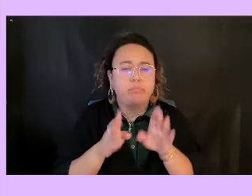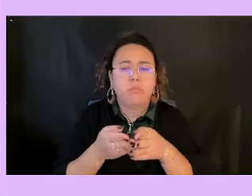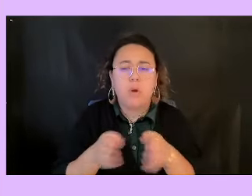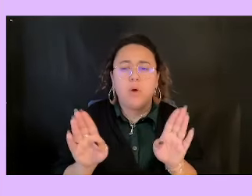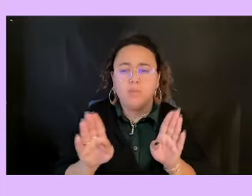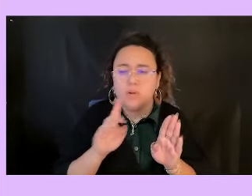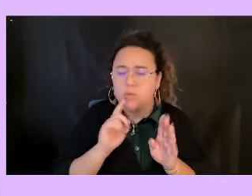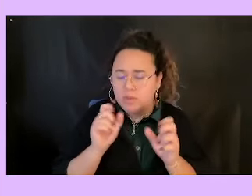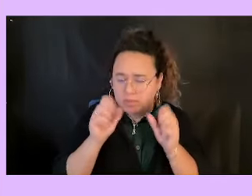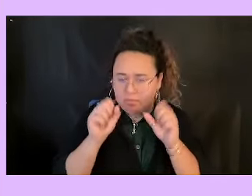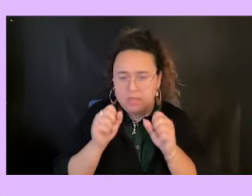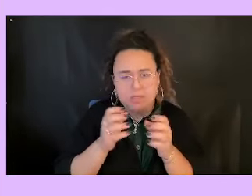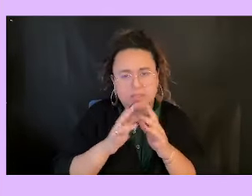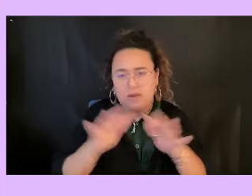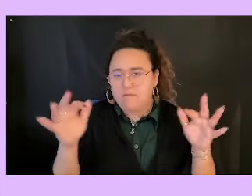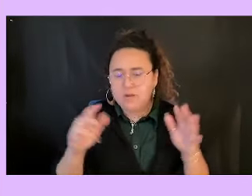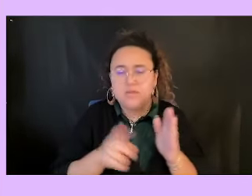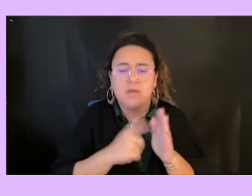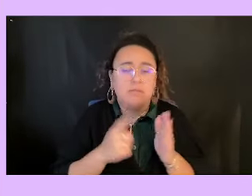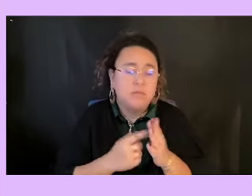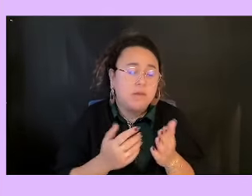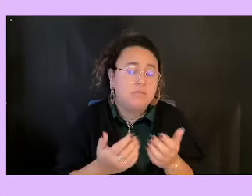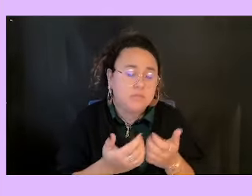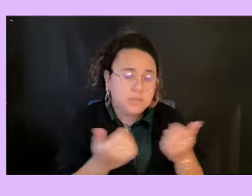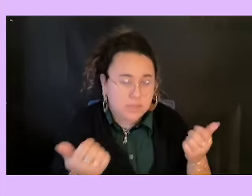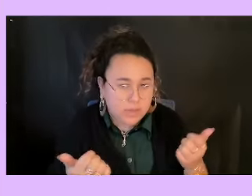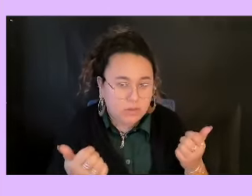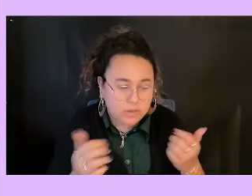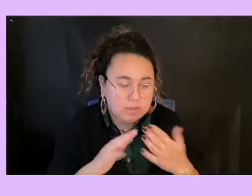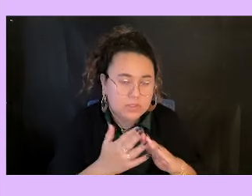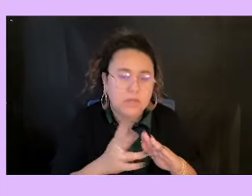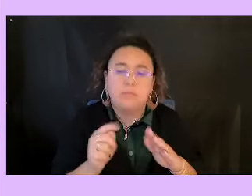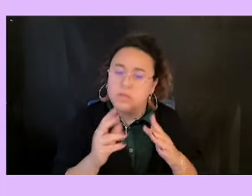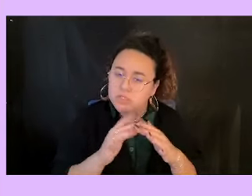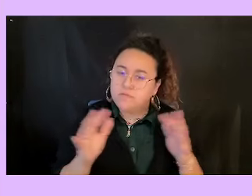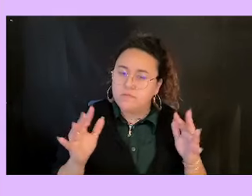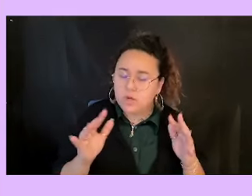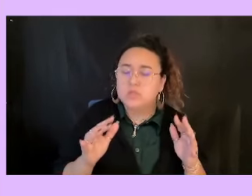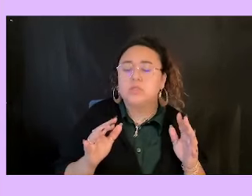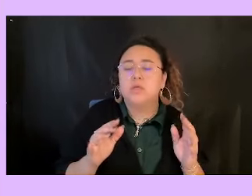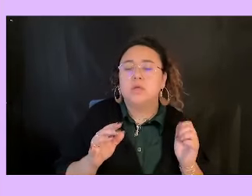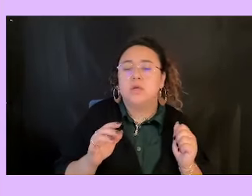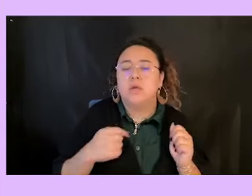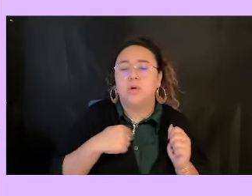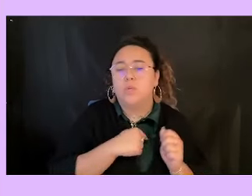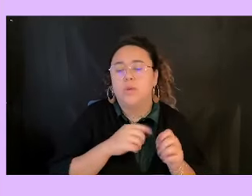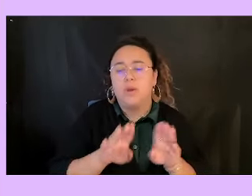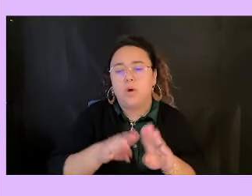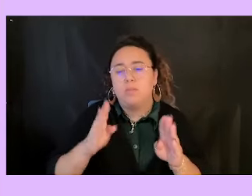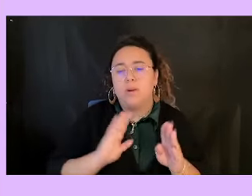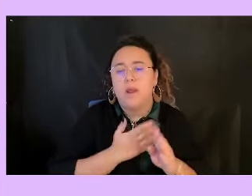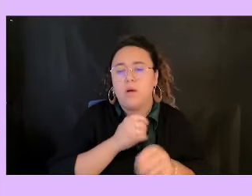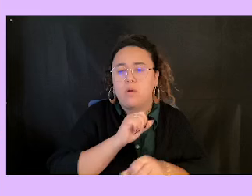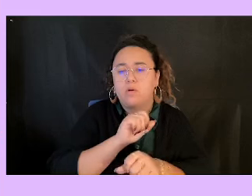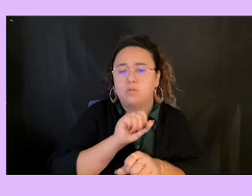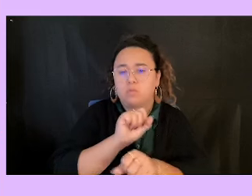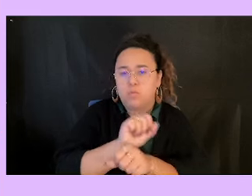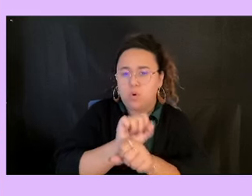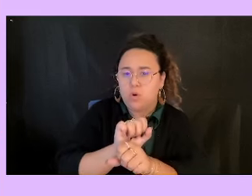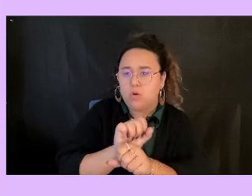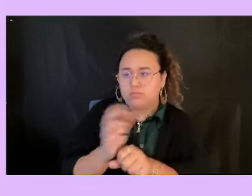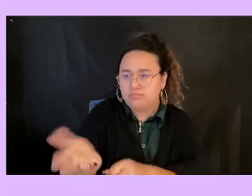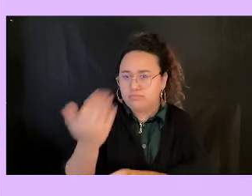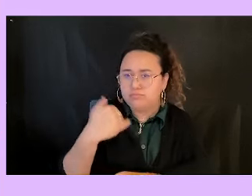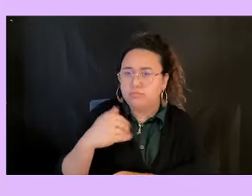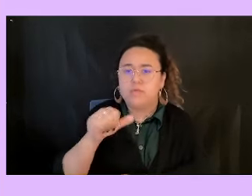incredibly diverse, if not sometimes segregated city? And how do we open up our doors, our work, to other organizations who